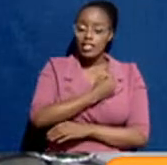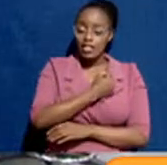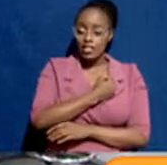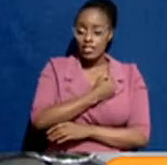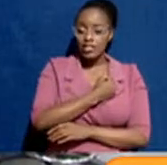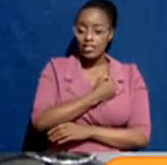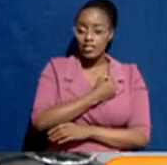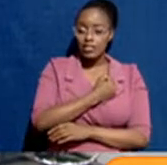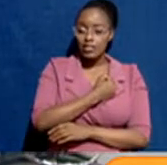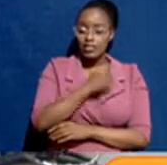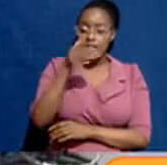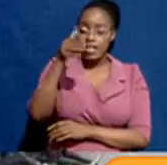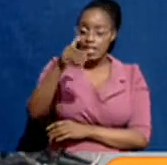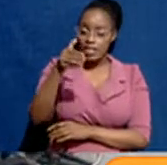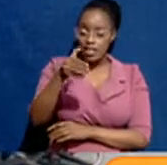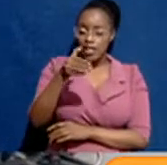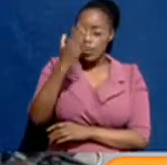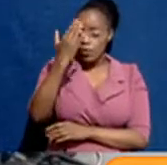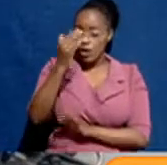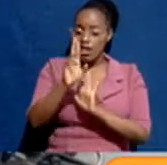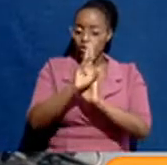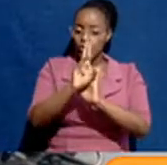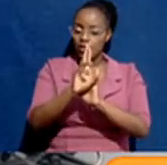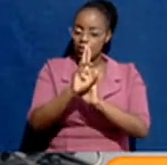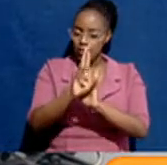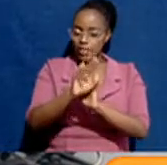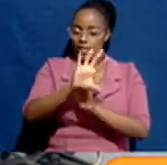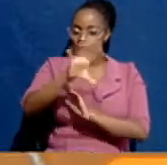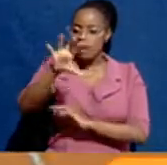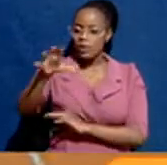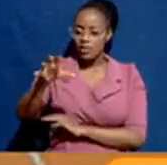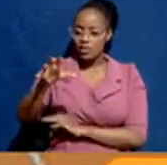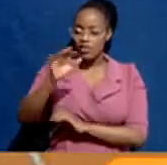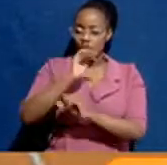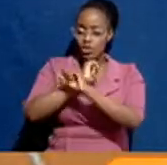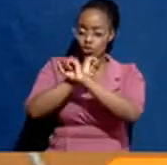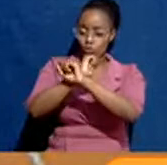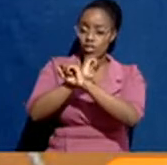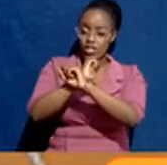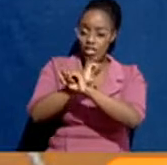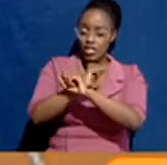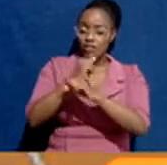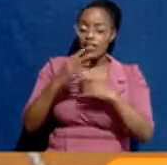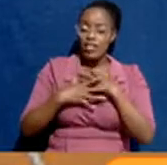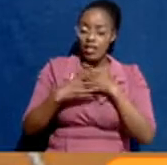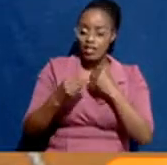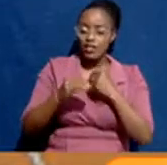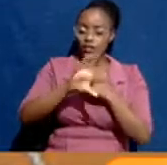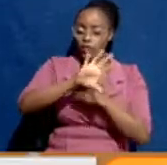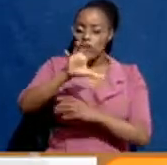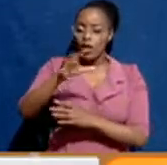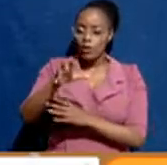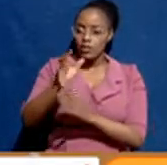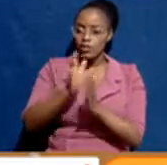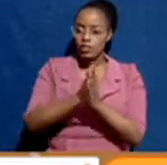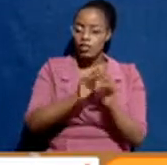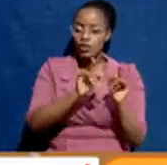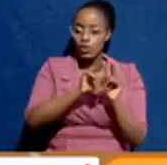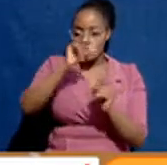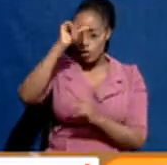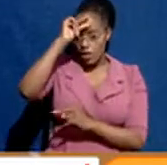exists to represent counties and protect the interest of counties and their